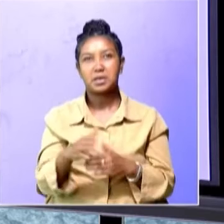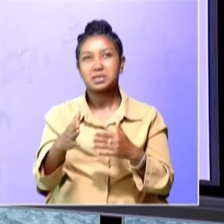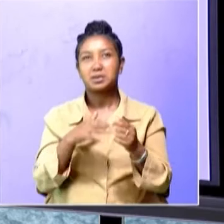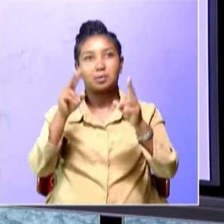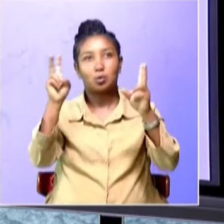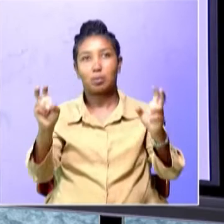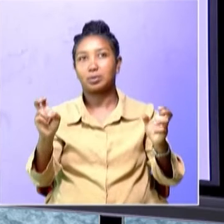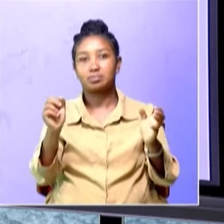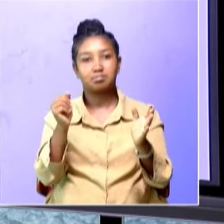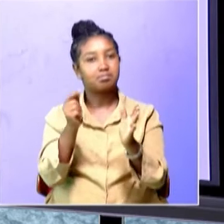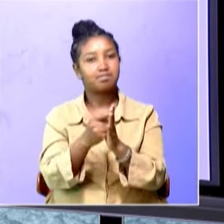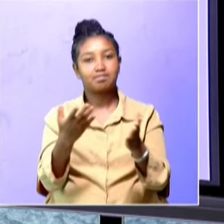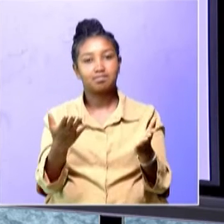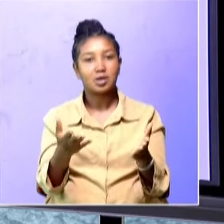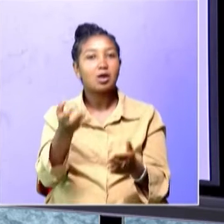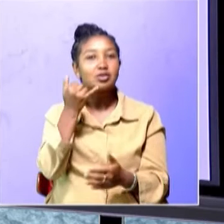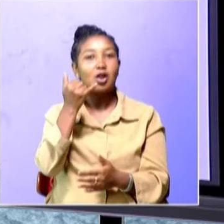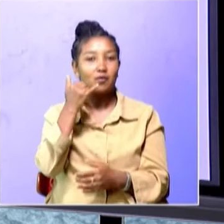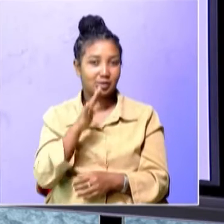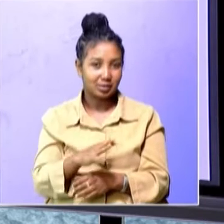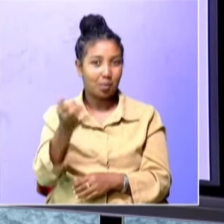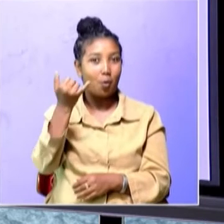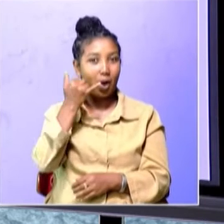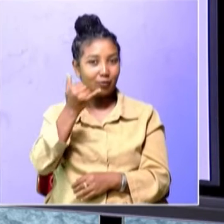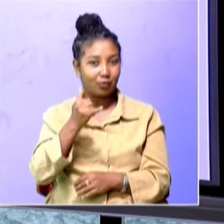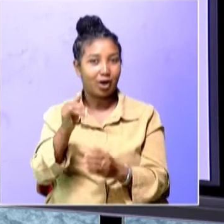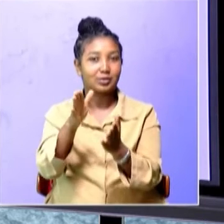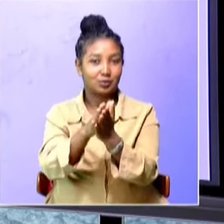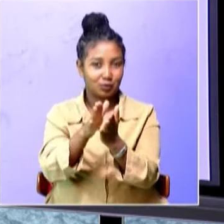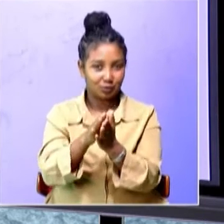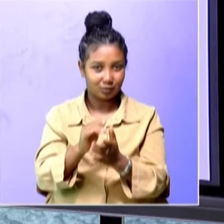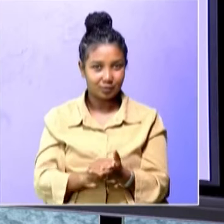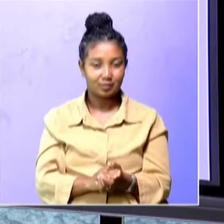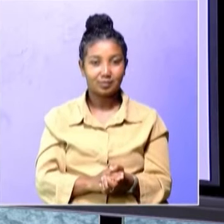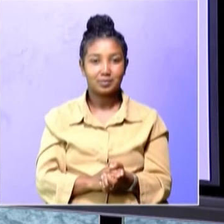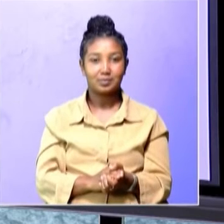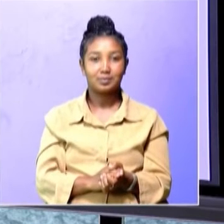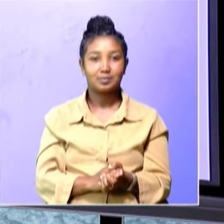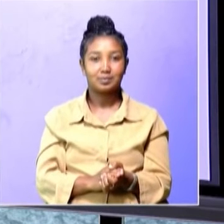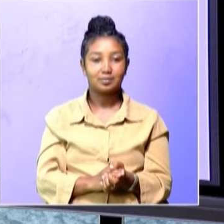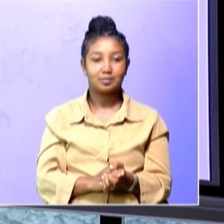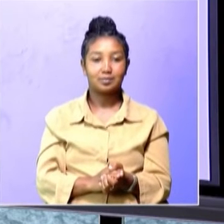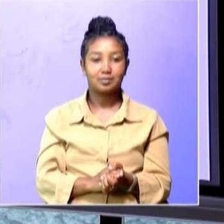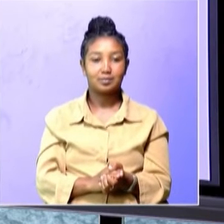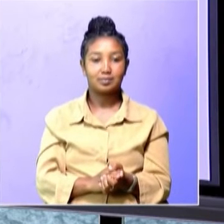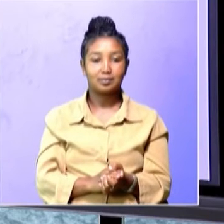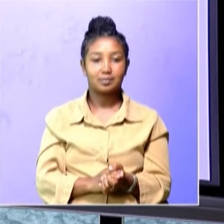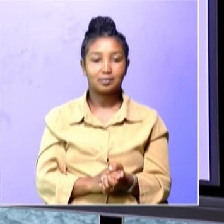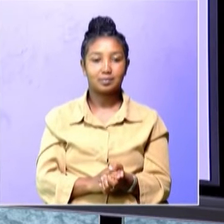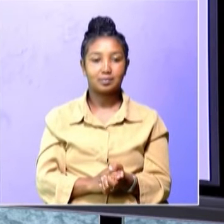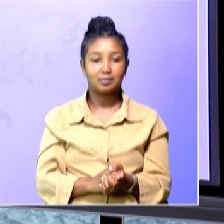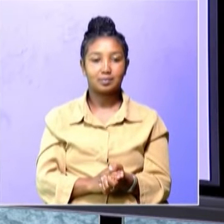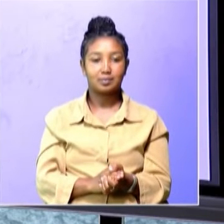simple topic using cell phones or mobile phones at school. Okay? This is going to be our